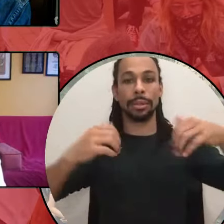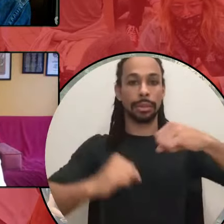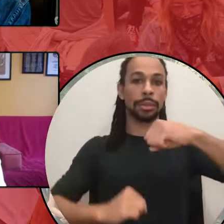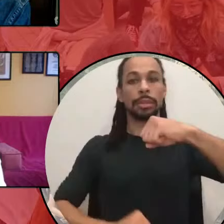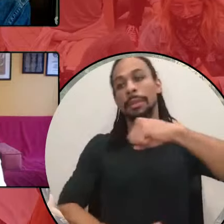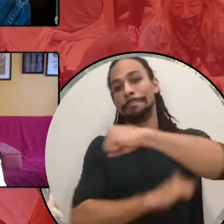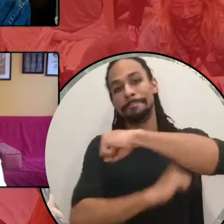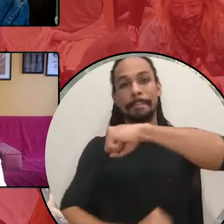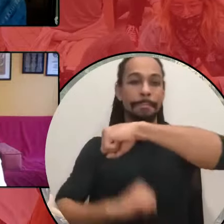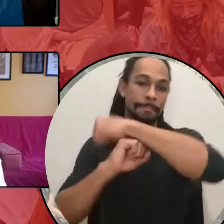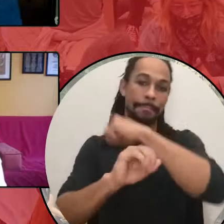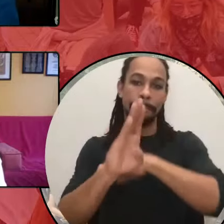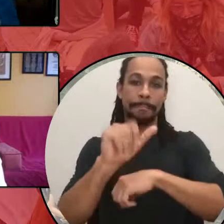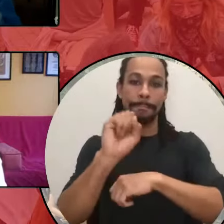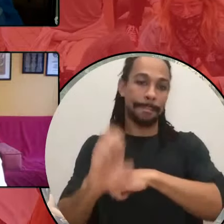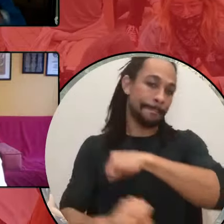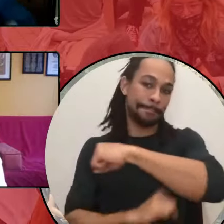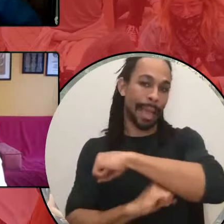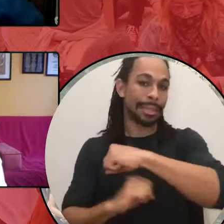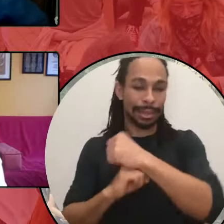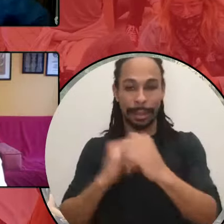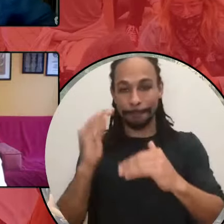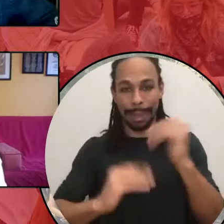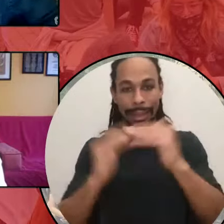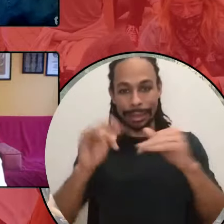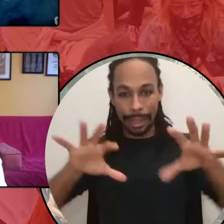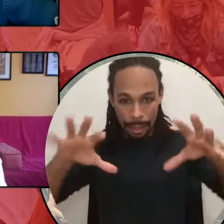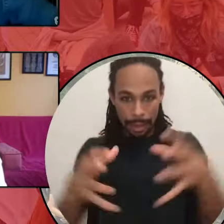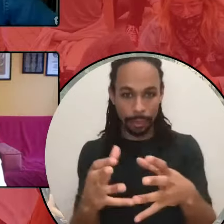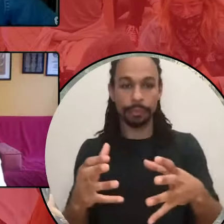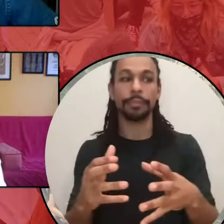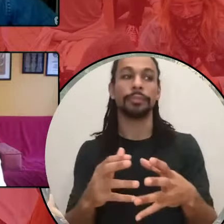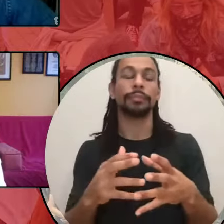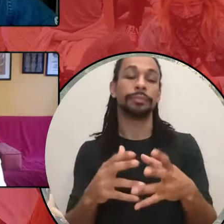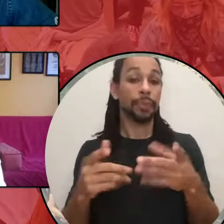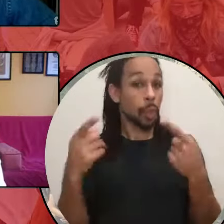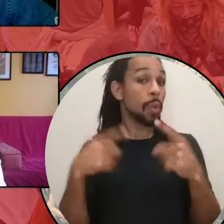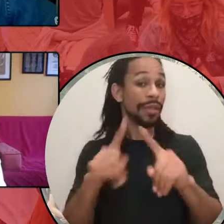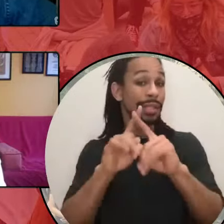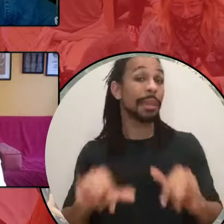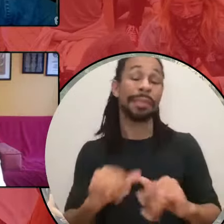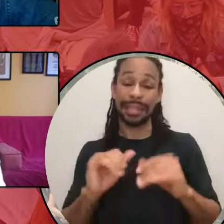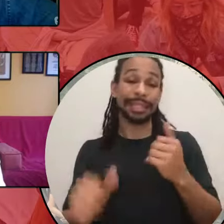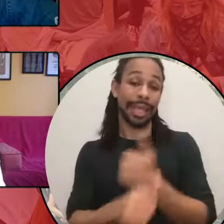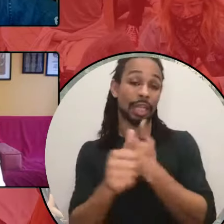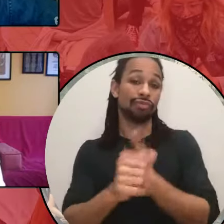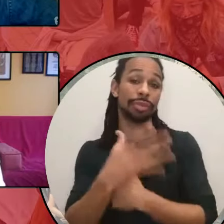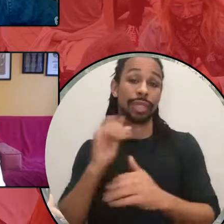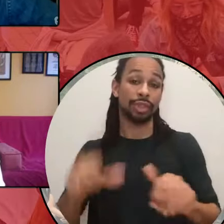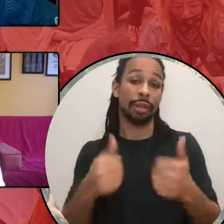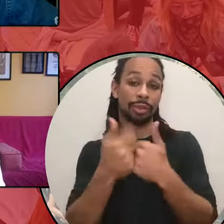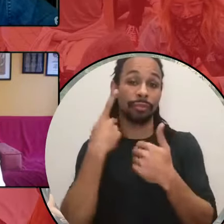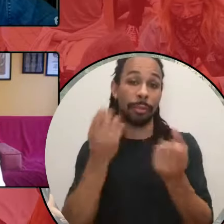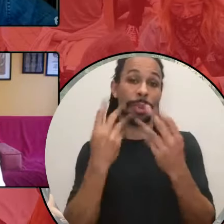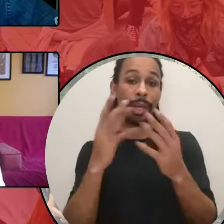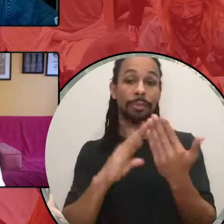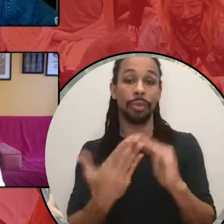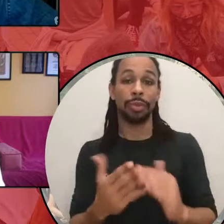where it is dangerous and challenging for so many communities to engage face to